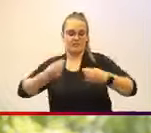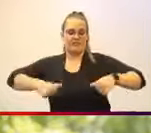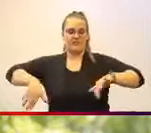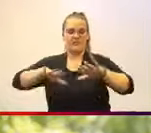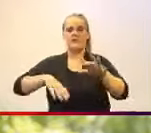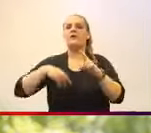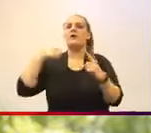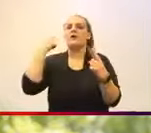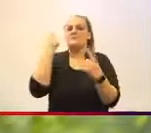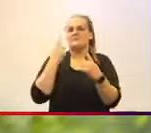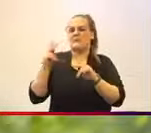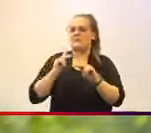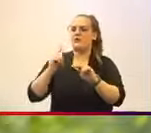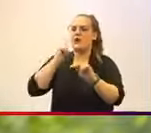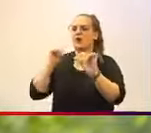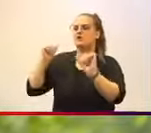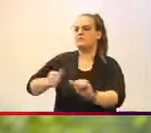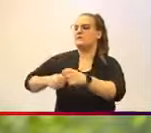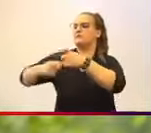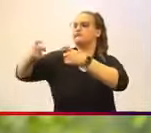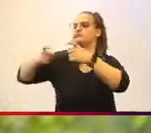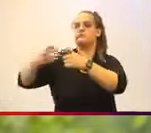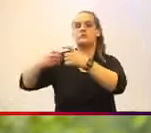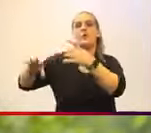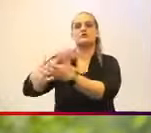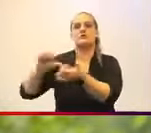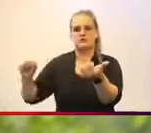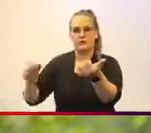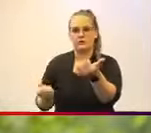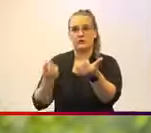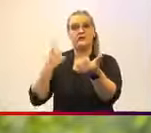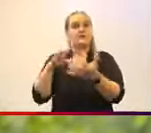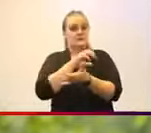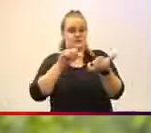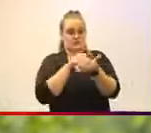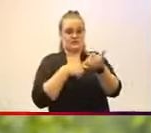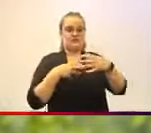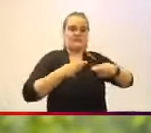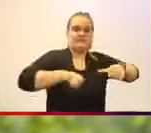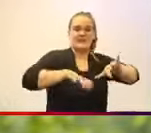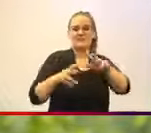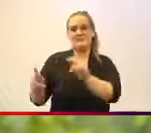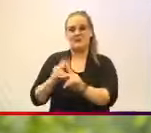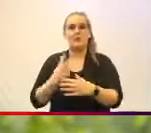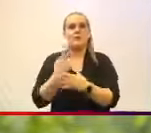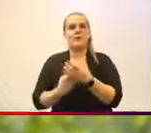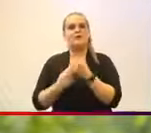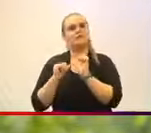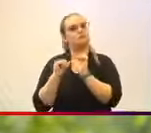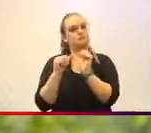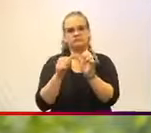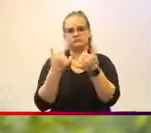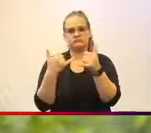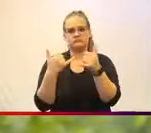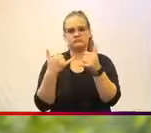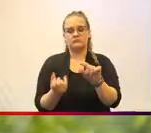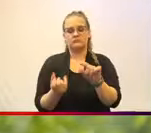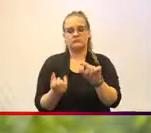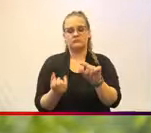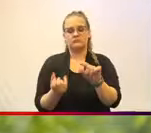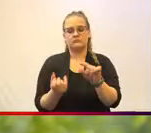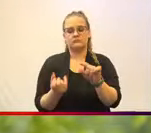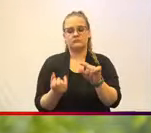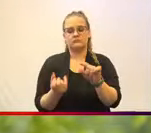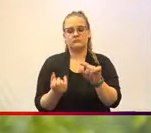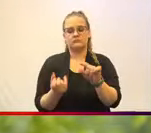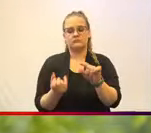tamed or destroyed. This destruction of both land and people continues, and therefore with this land acknowledgement, I would